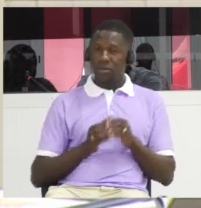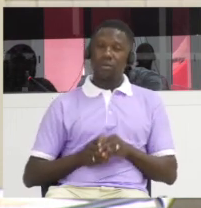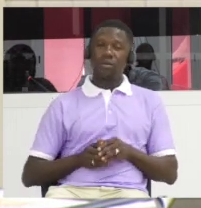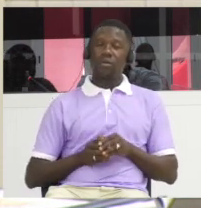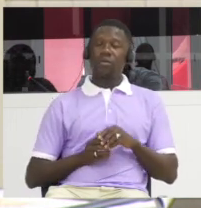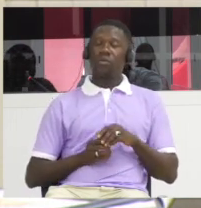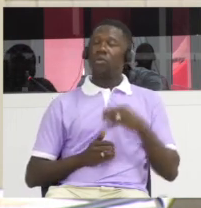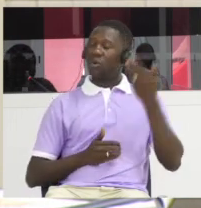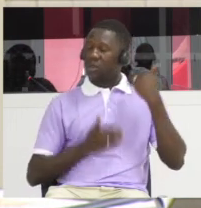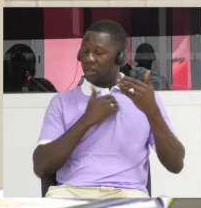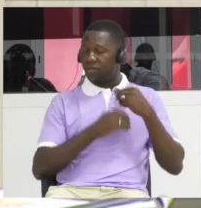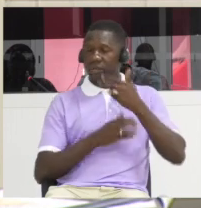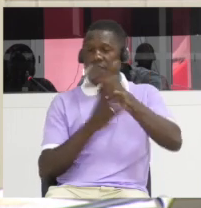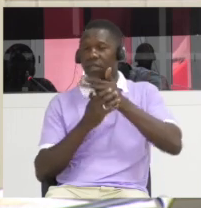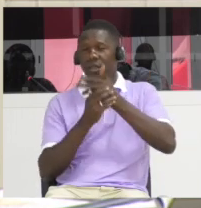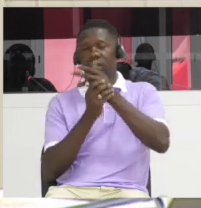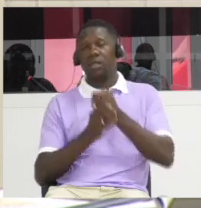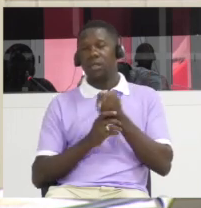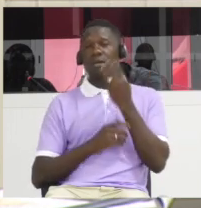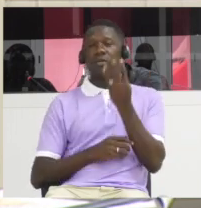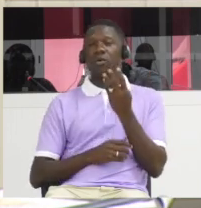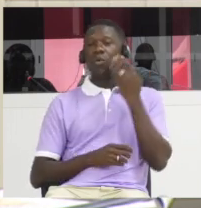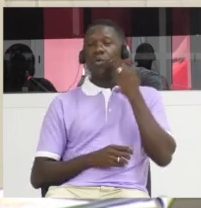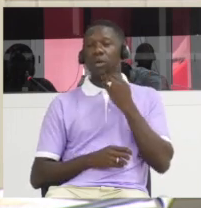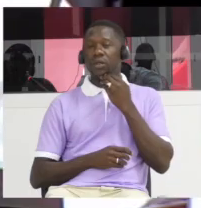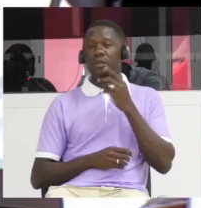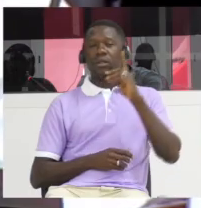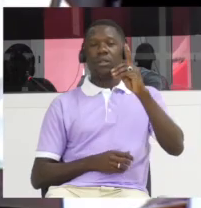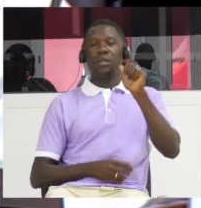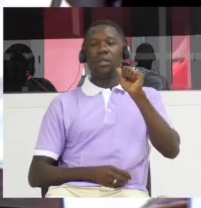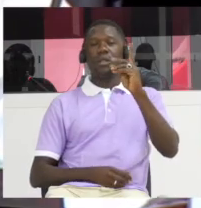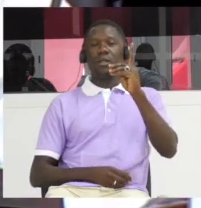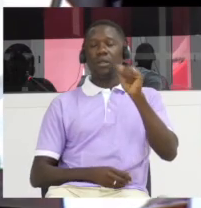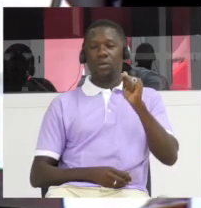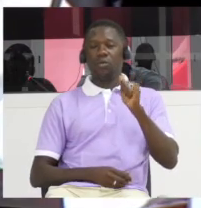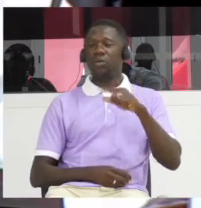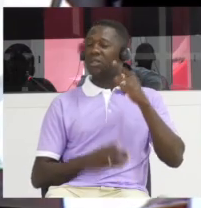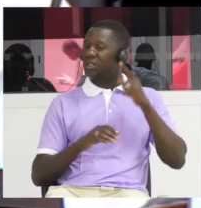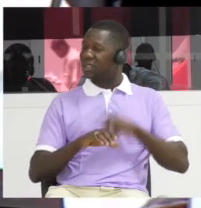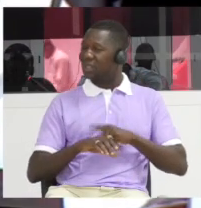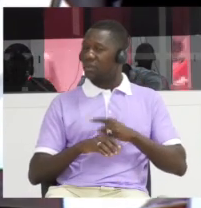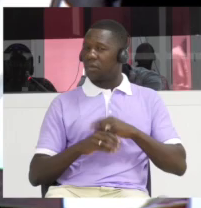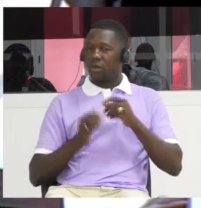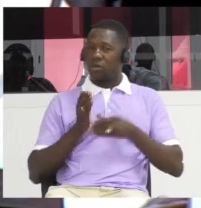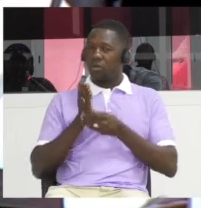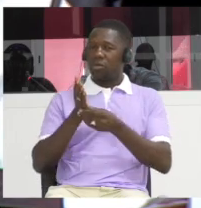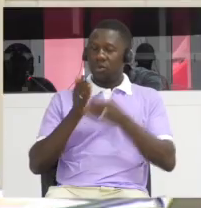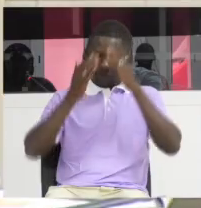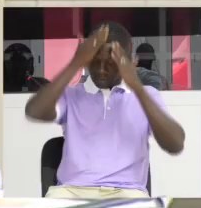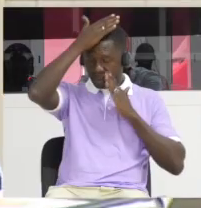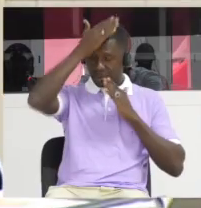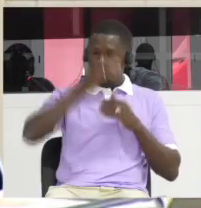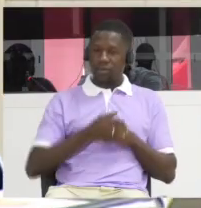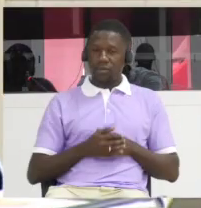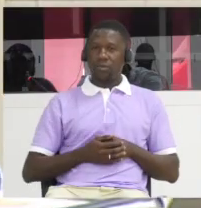what the de facto arrangement was as of 1994 when Dada was still commander of the army